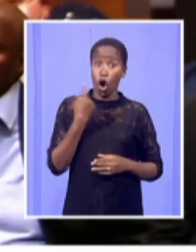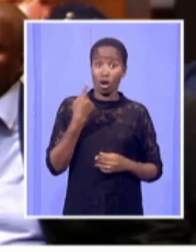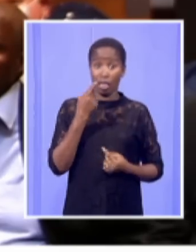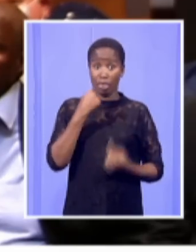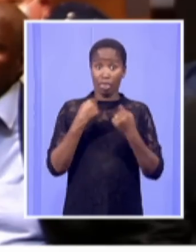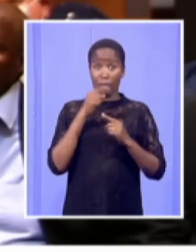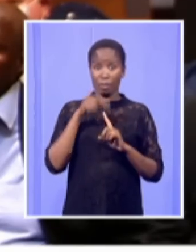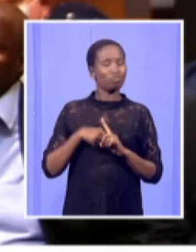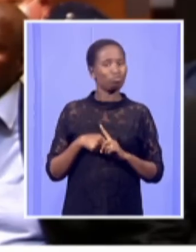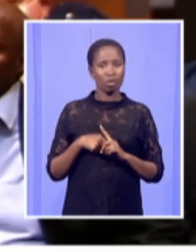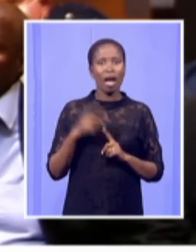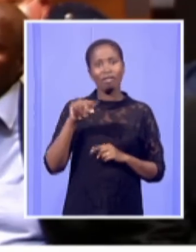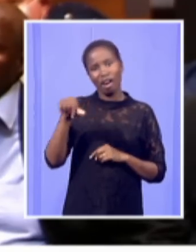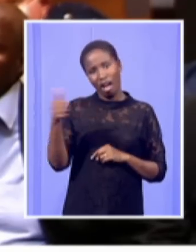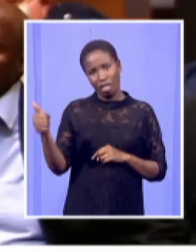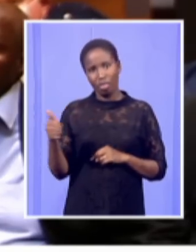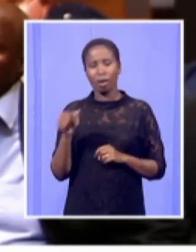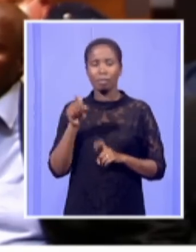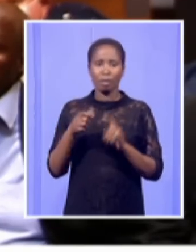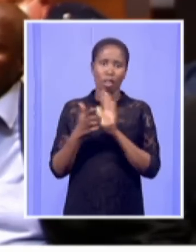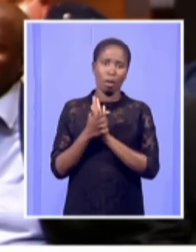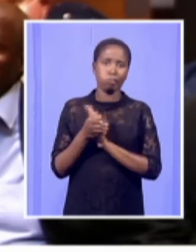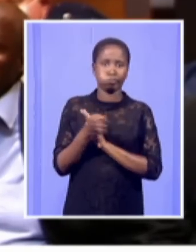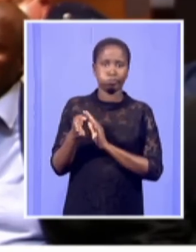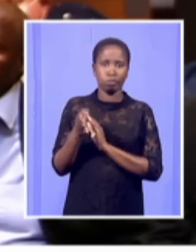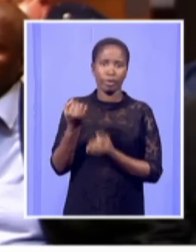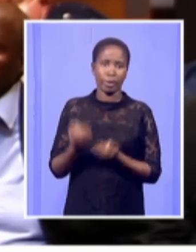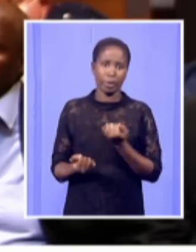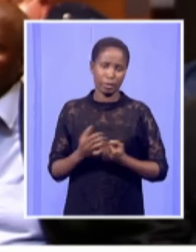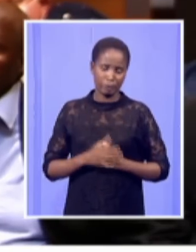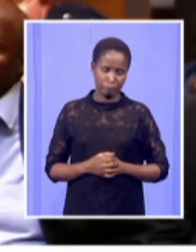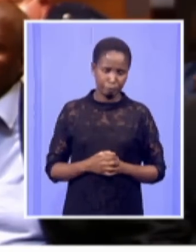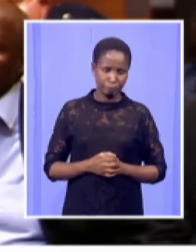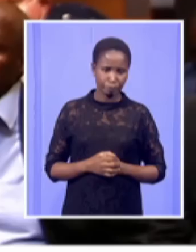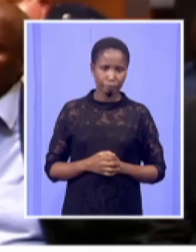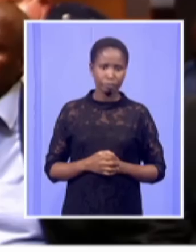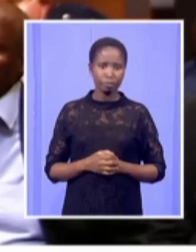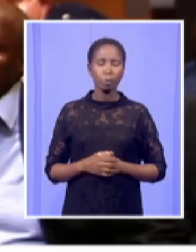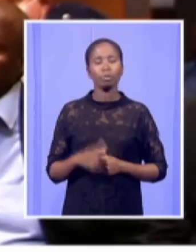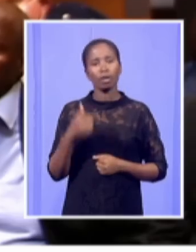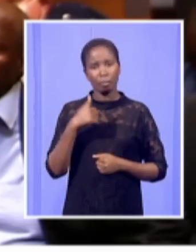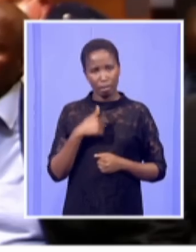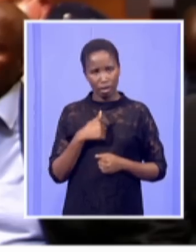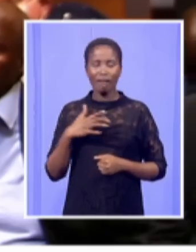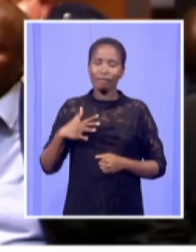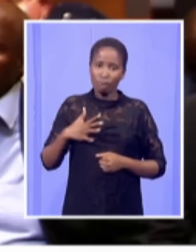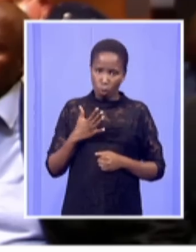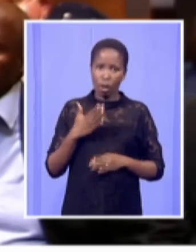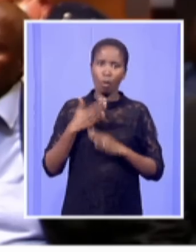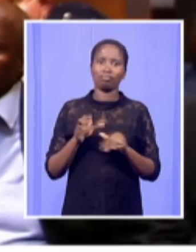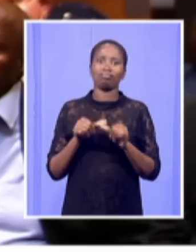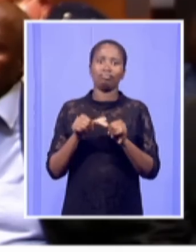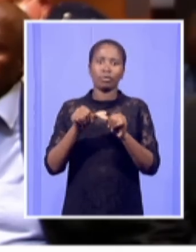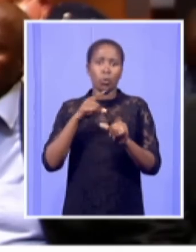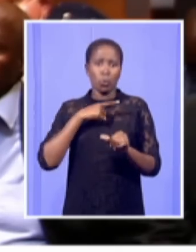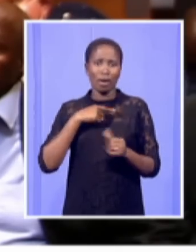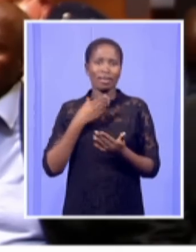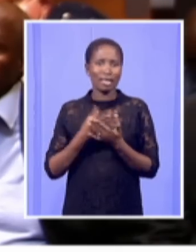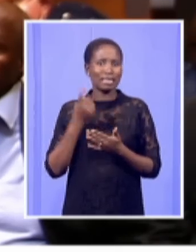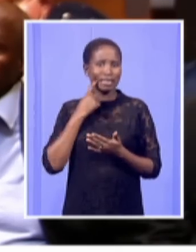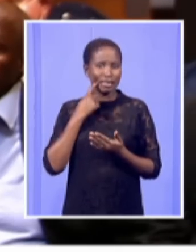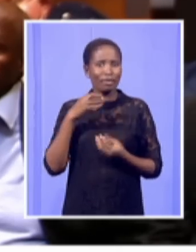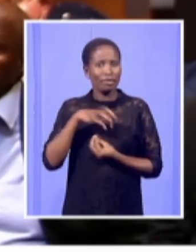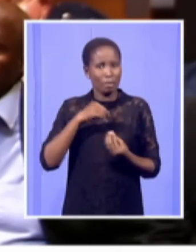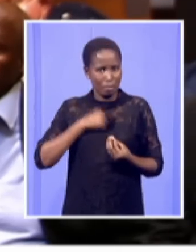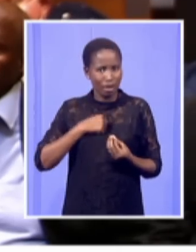legal representatives before court. I need to be gainfully employed and work in order to support my family and to finance the ongoing legal